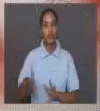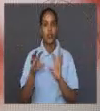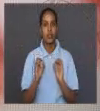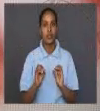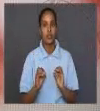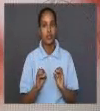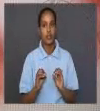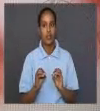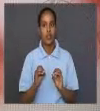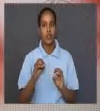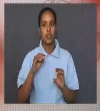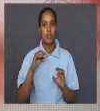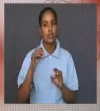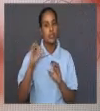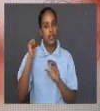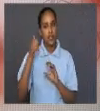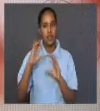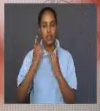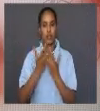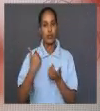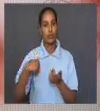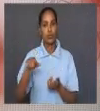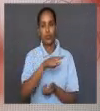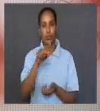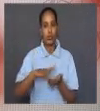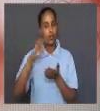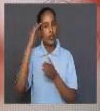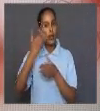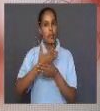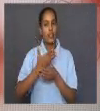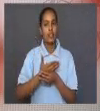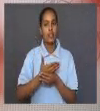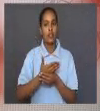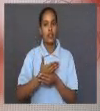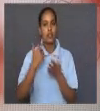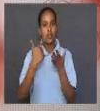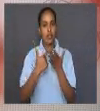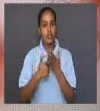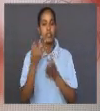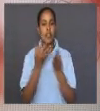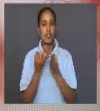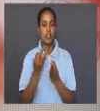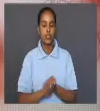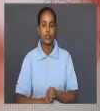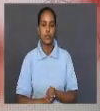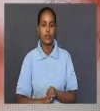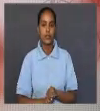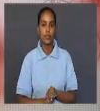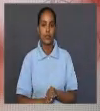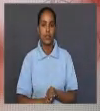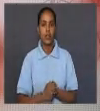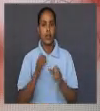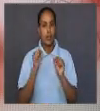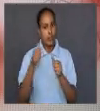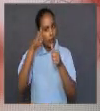Students, in the 10th grade, you learned about the limitations of this definition. Can